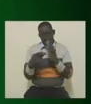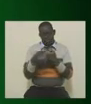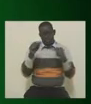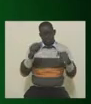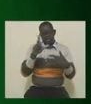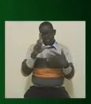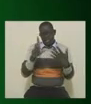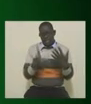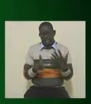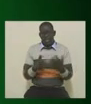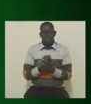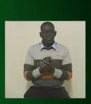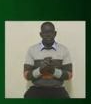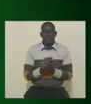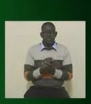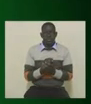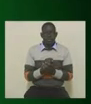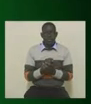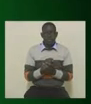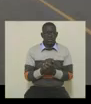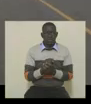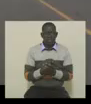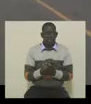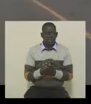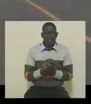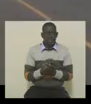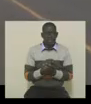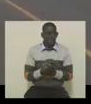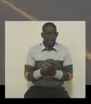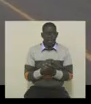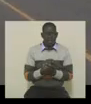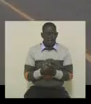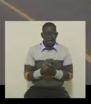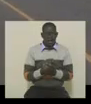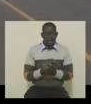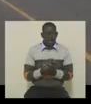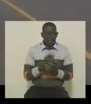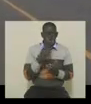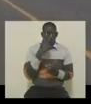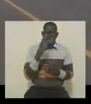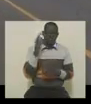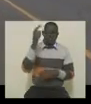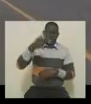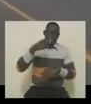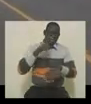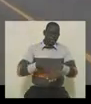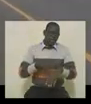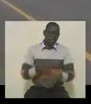series. See you next time.